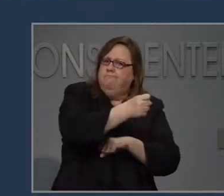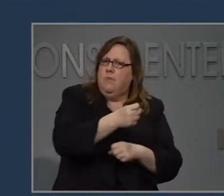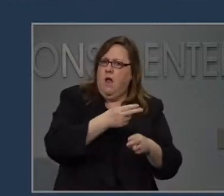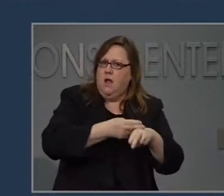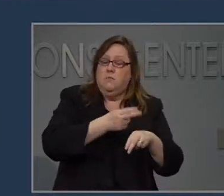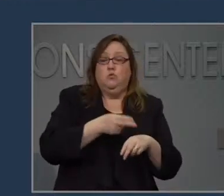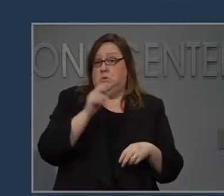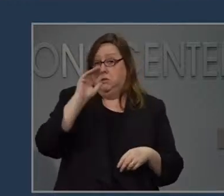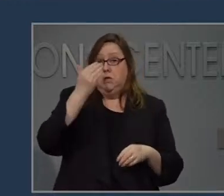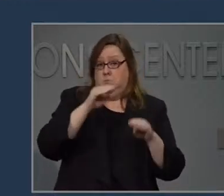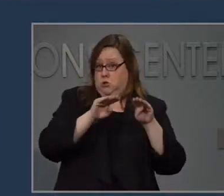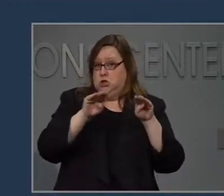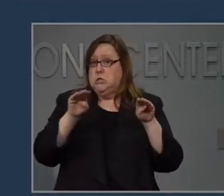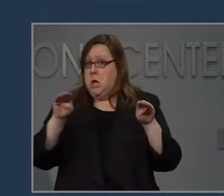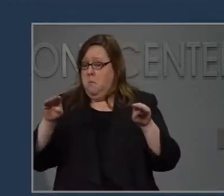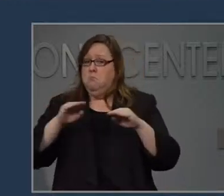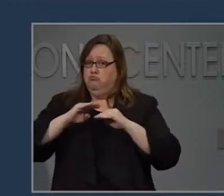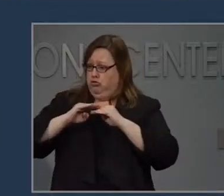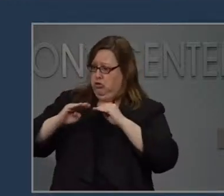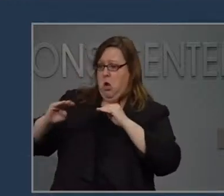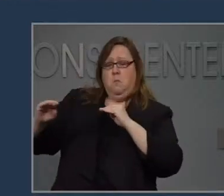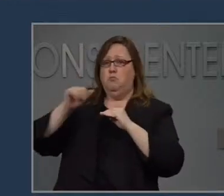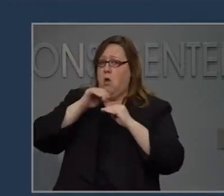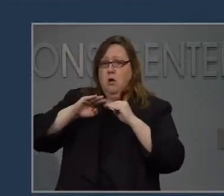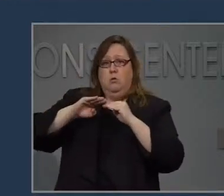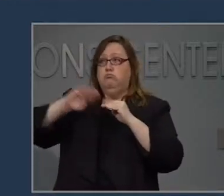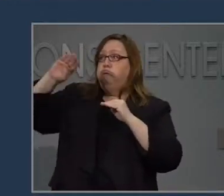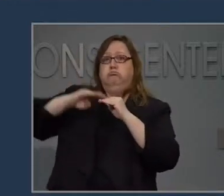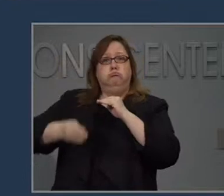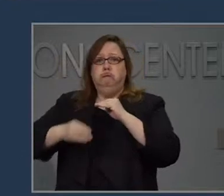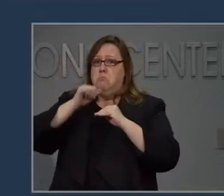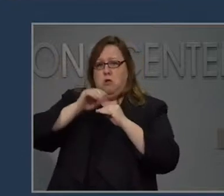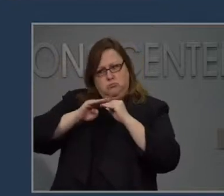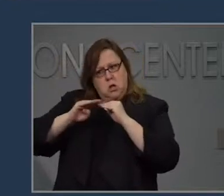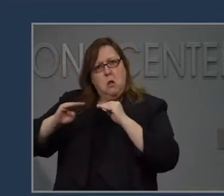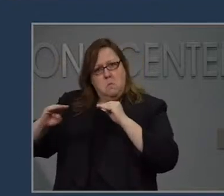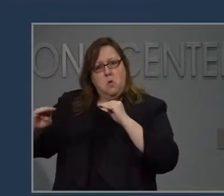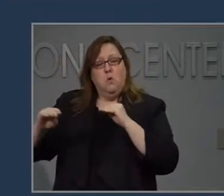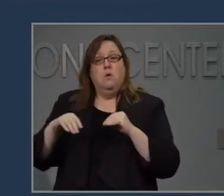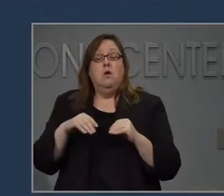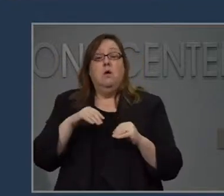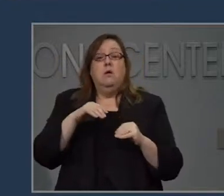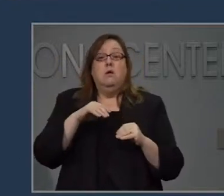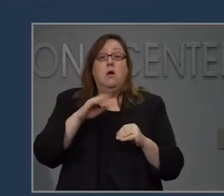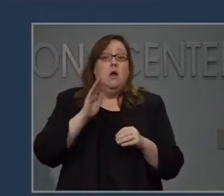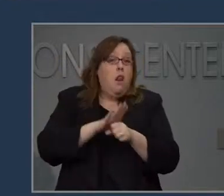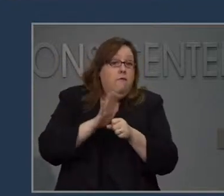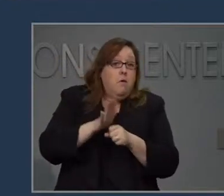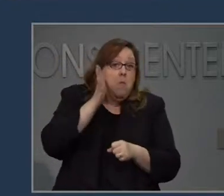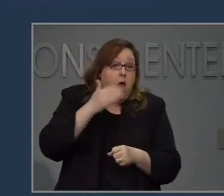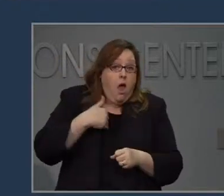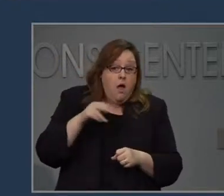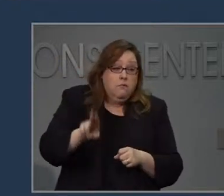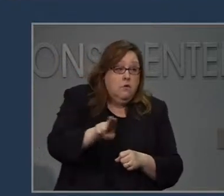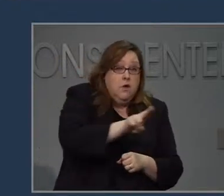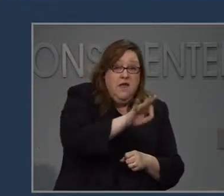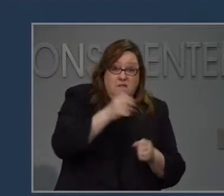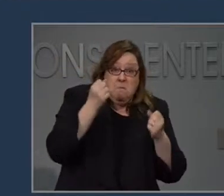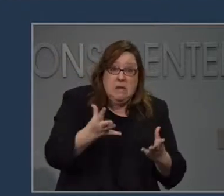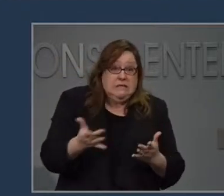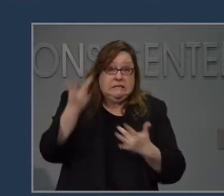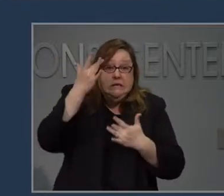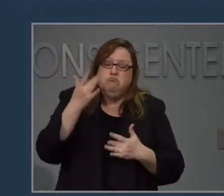have the capacity to meet increasing demand if it should become needed, if more people become seriously ill. So good news